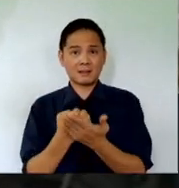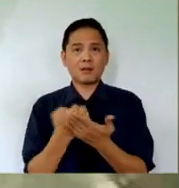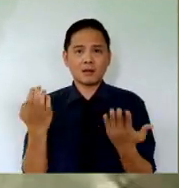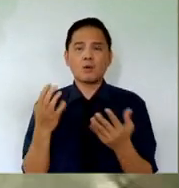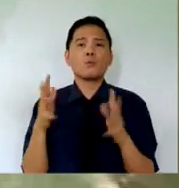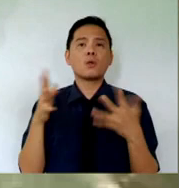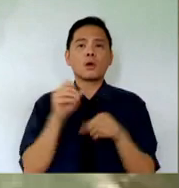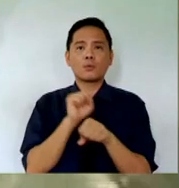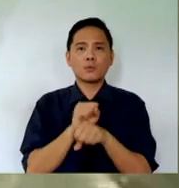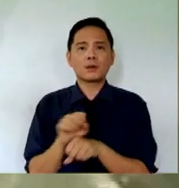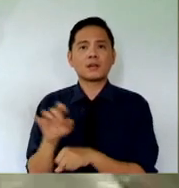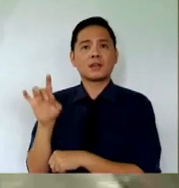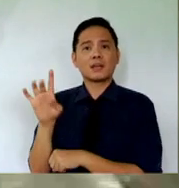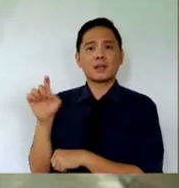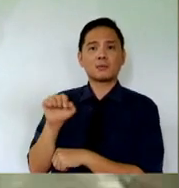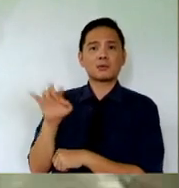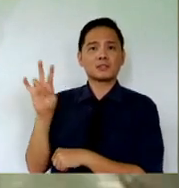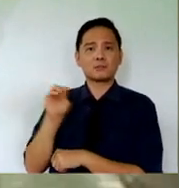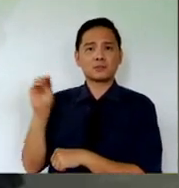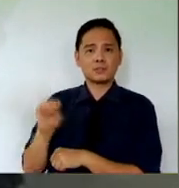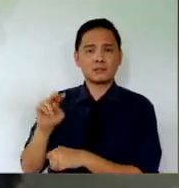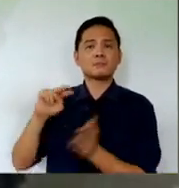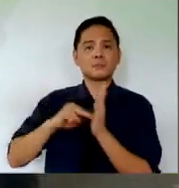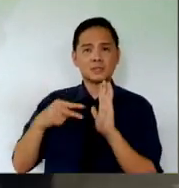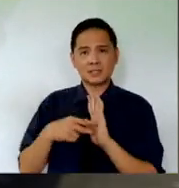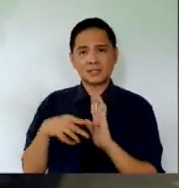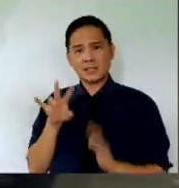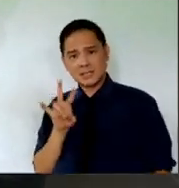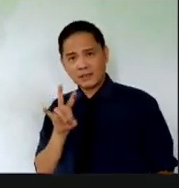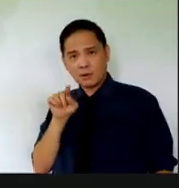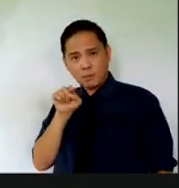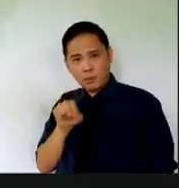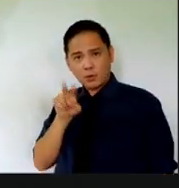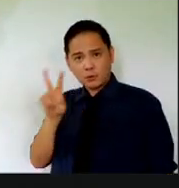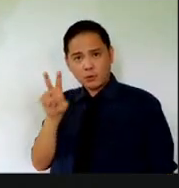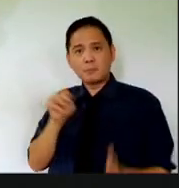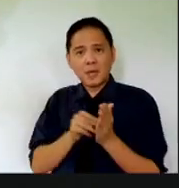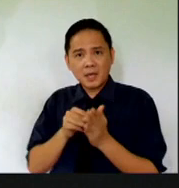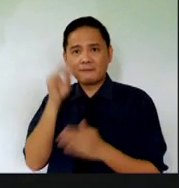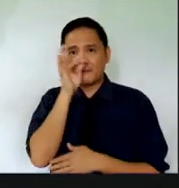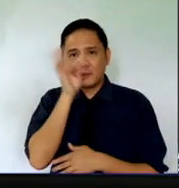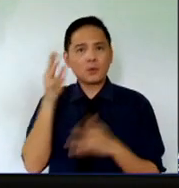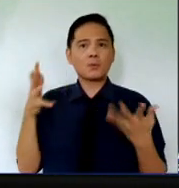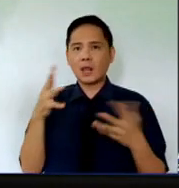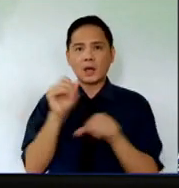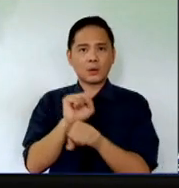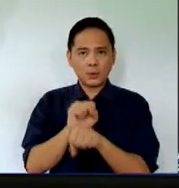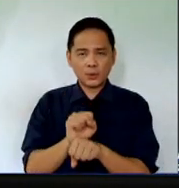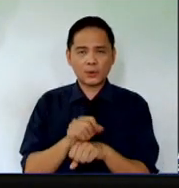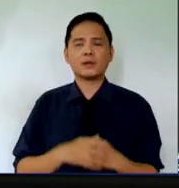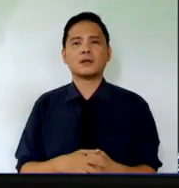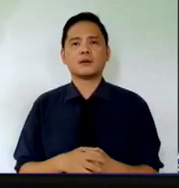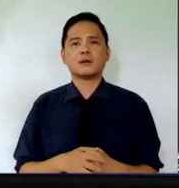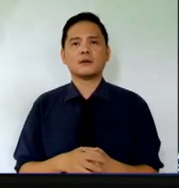17.7%, which translates to roughly 7.2 million Filipinos. Aldaba also says pivoting towards sustainable